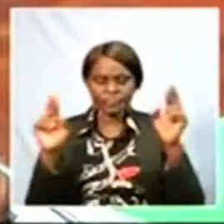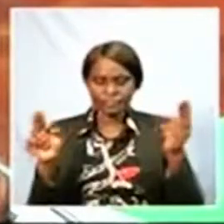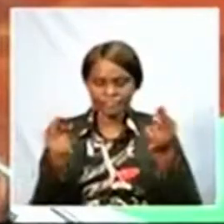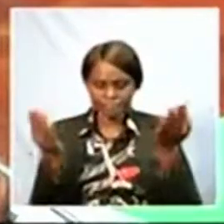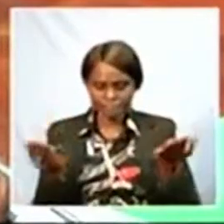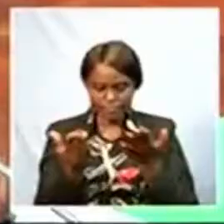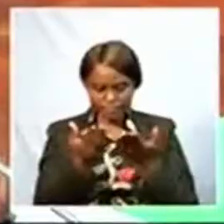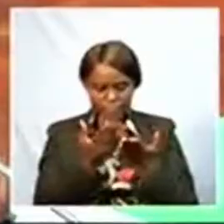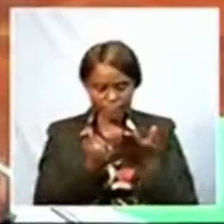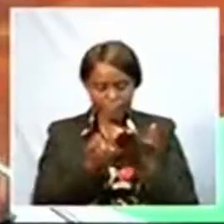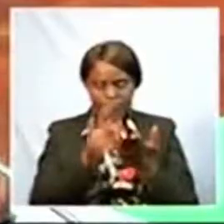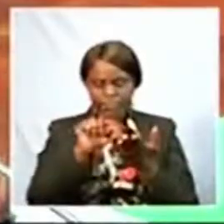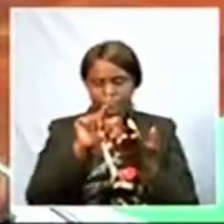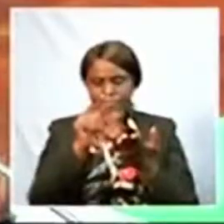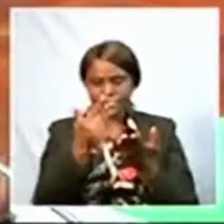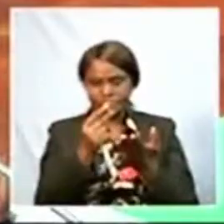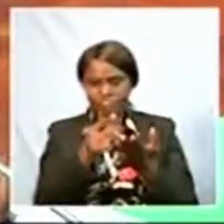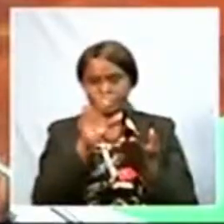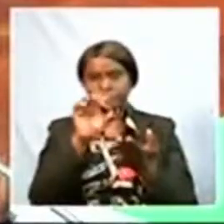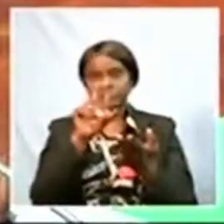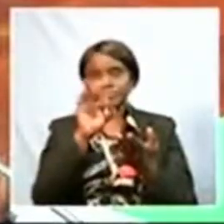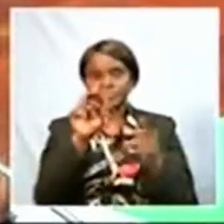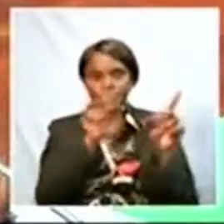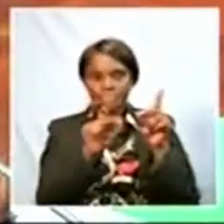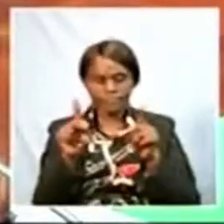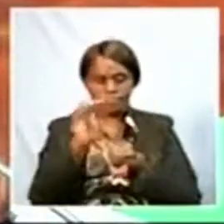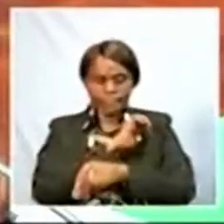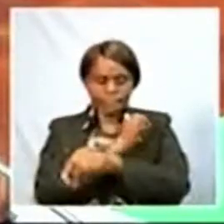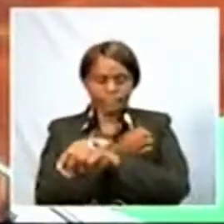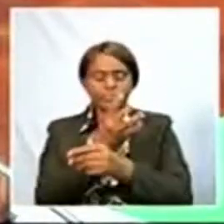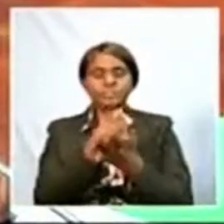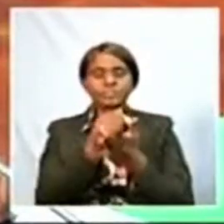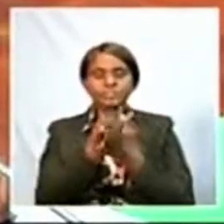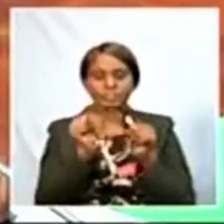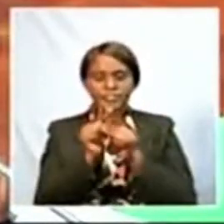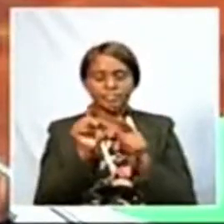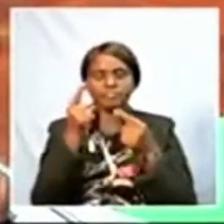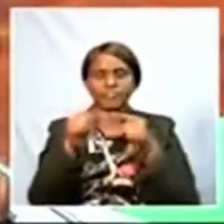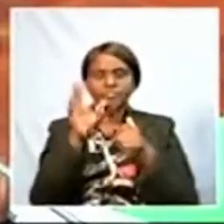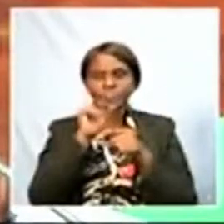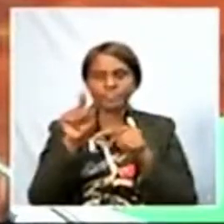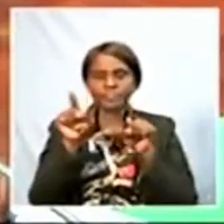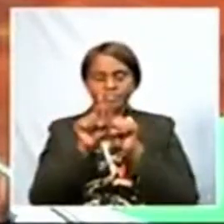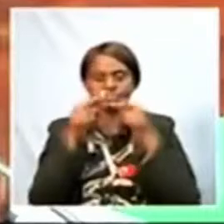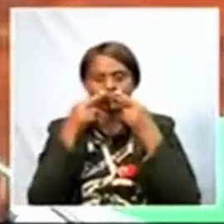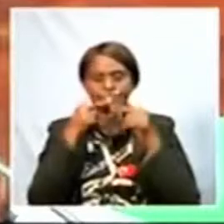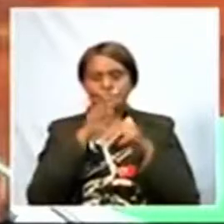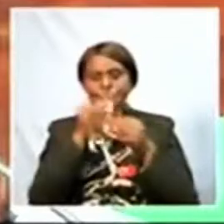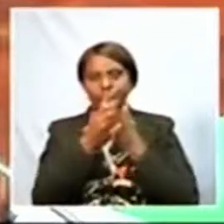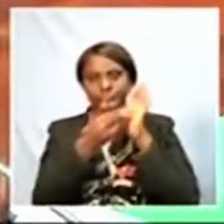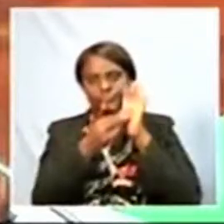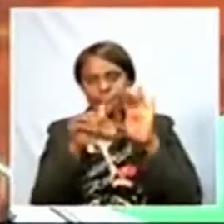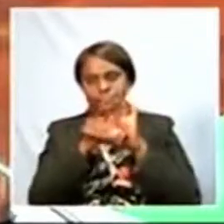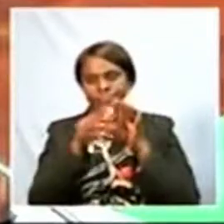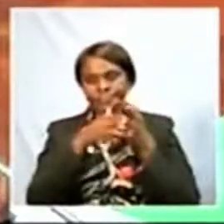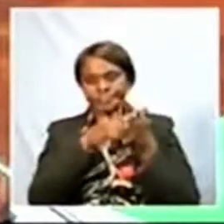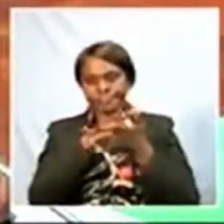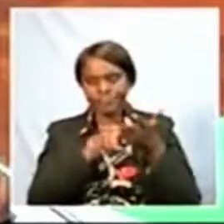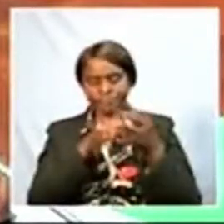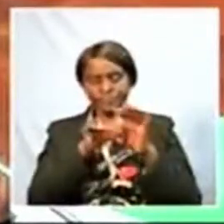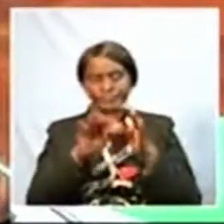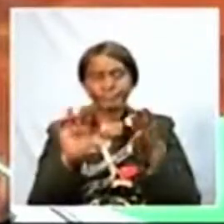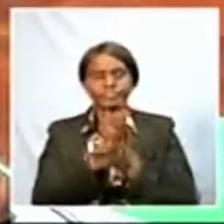of the 2023 CDF performance on empowerment grants was undertaken, and the results are as shown in the table on